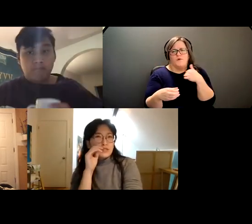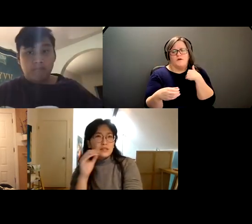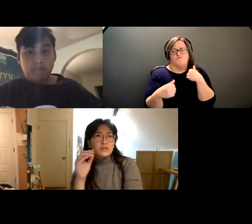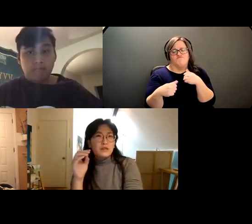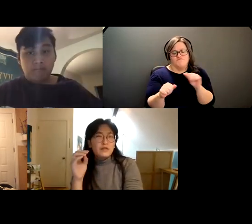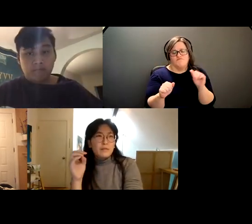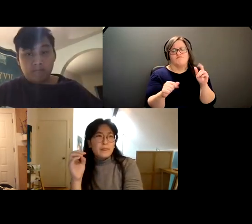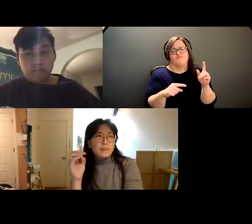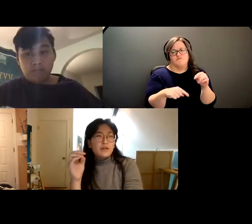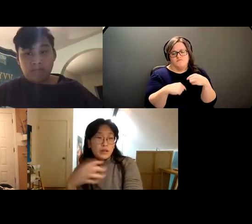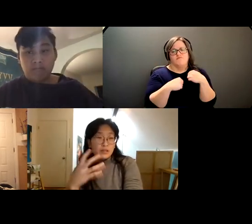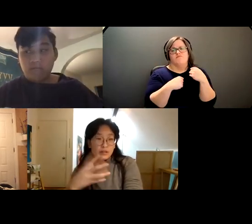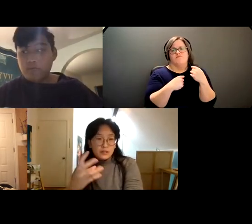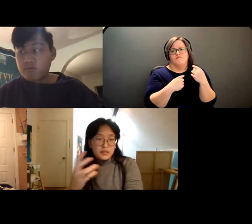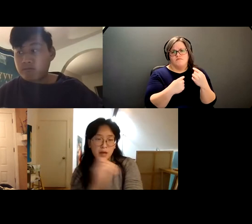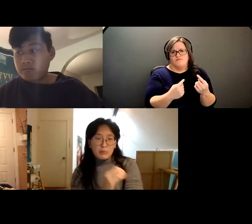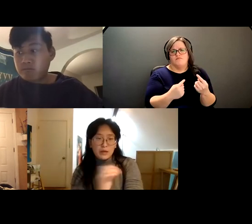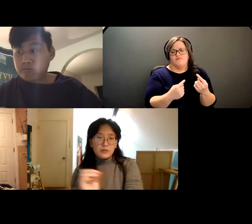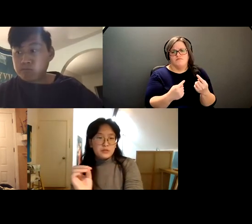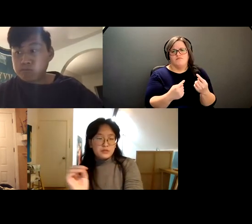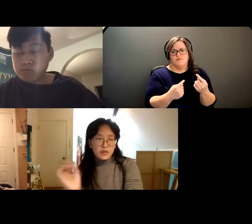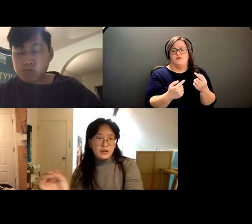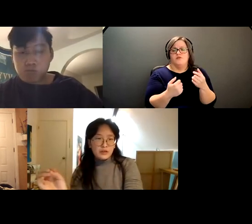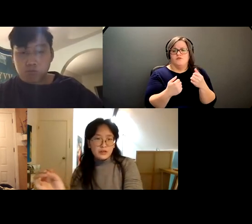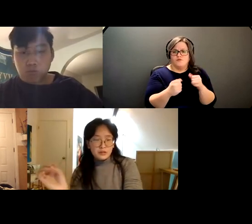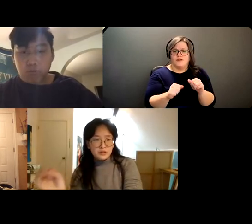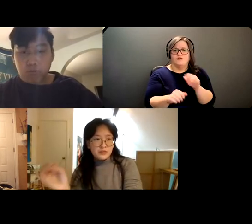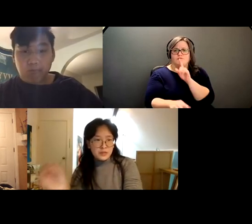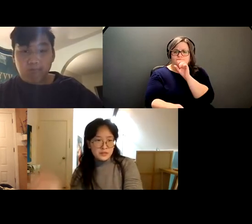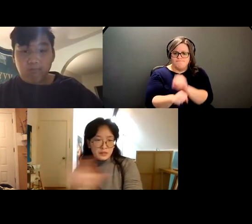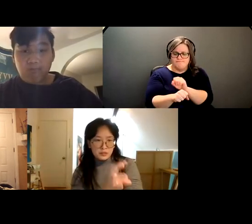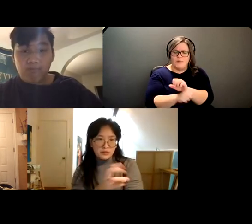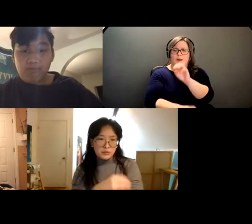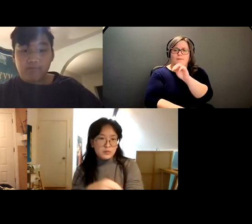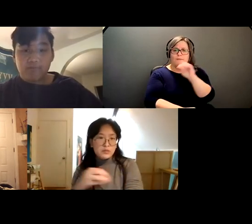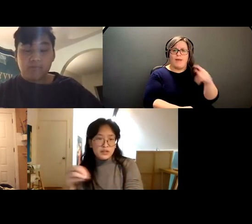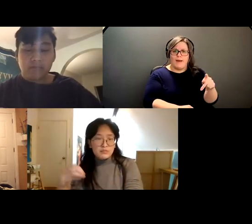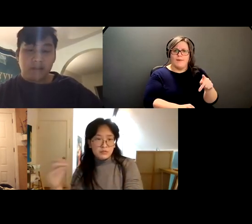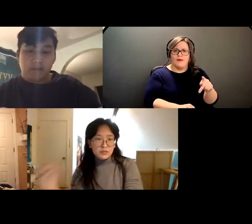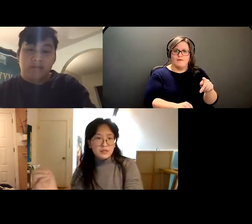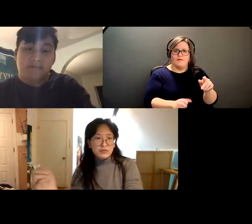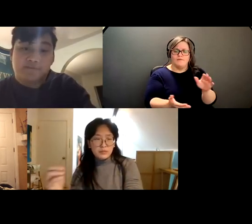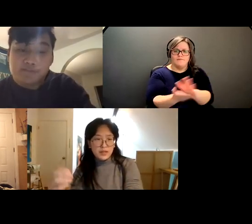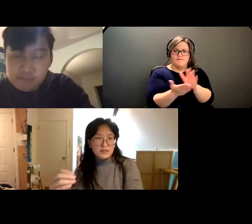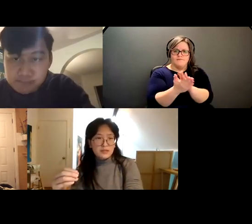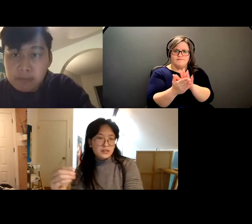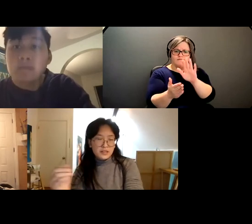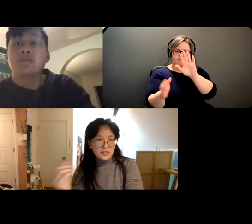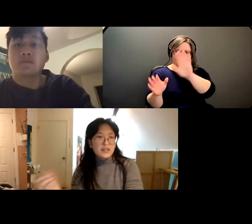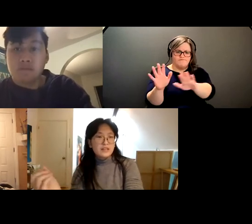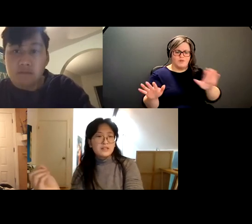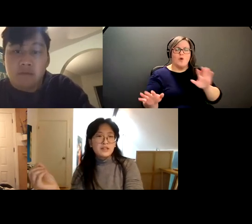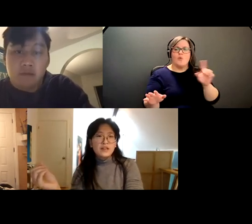to quite literally map out where alternative spaces and alternative groups have been working for the past